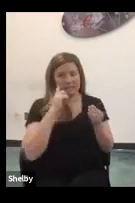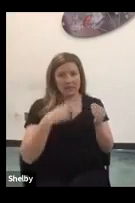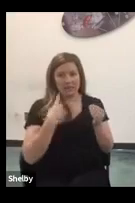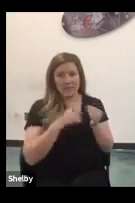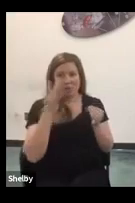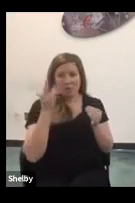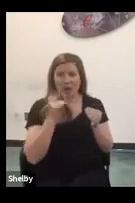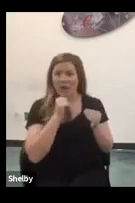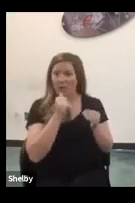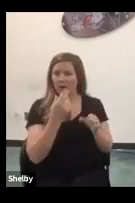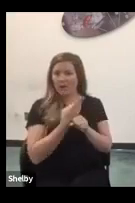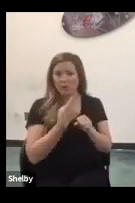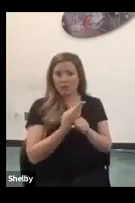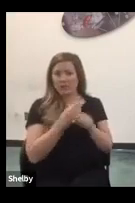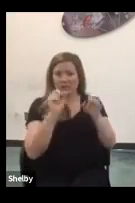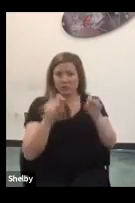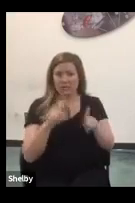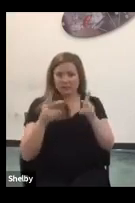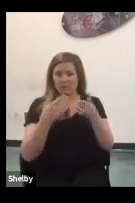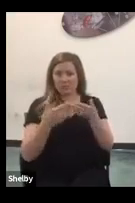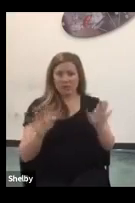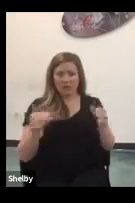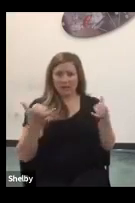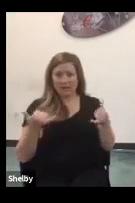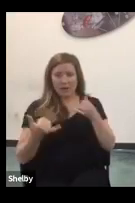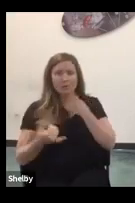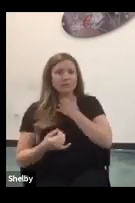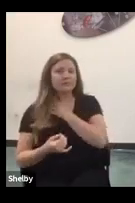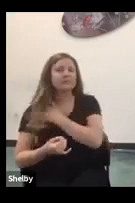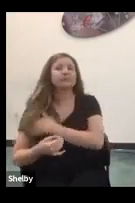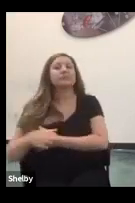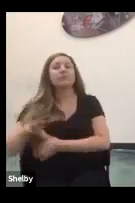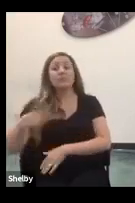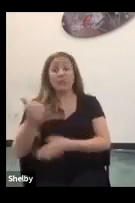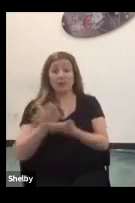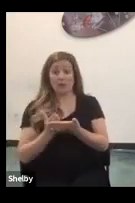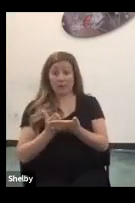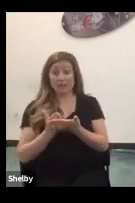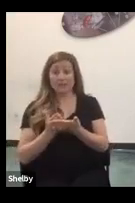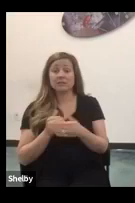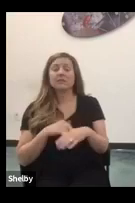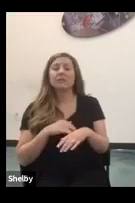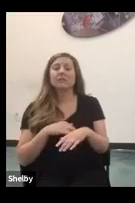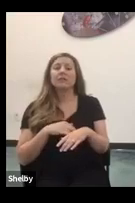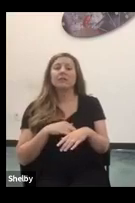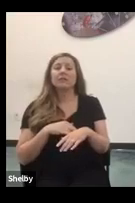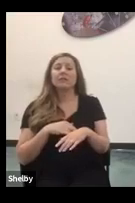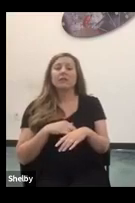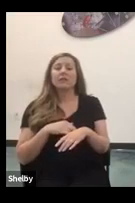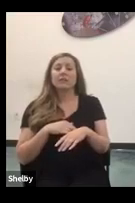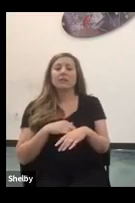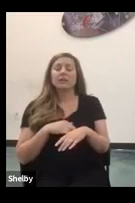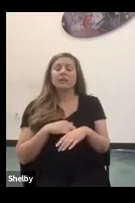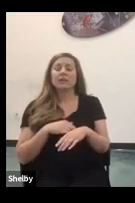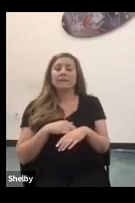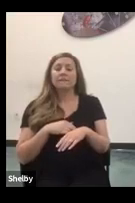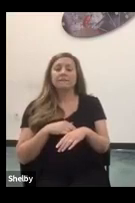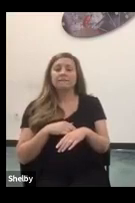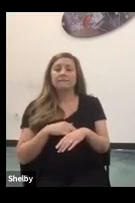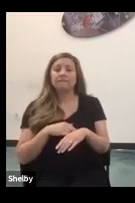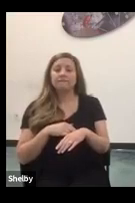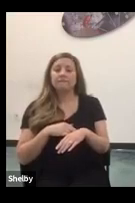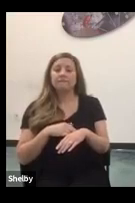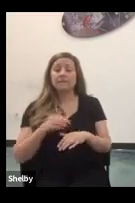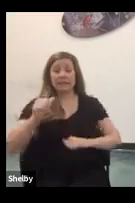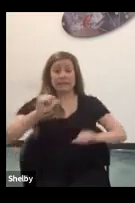not using it to test people broadly right now. The other piece is that we don't know, meaning the